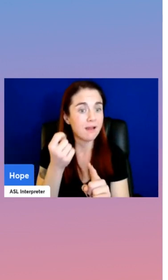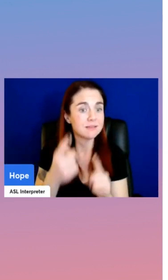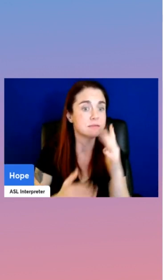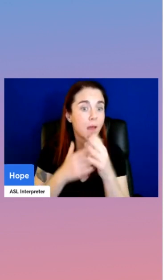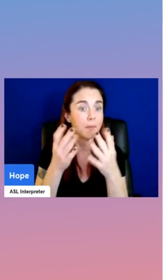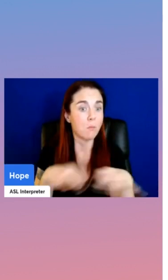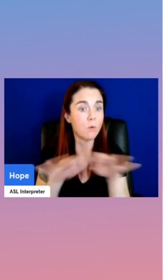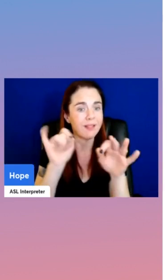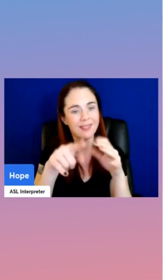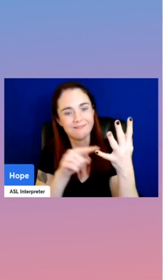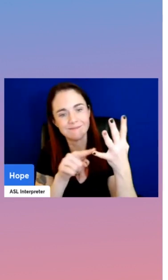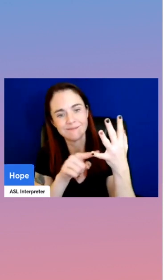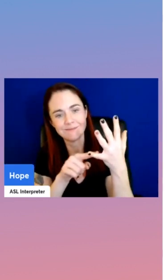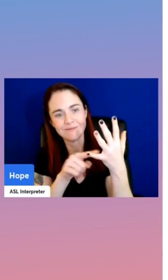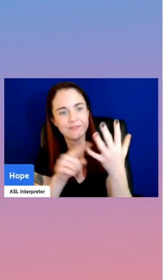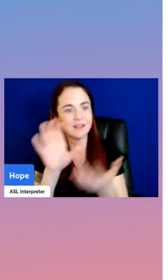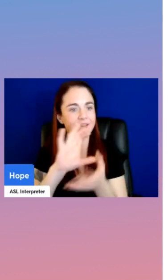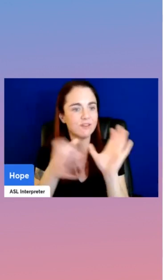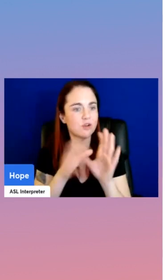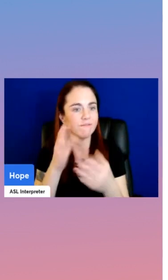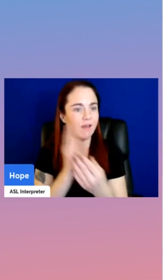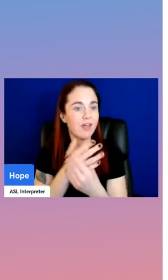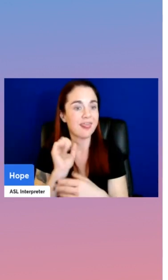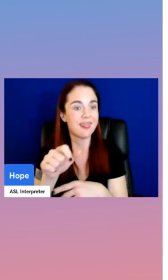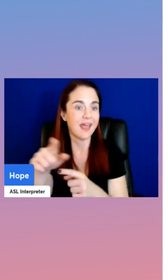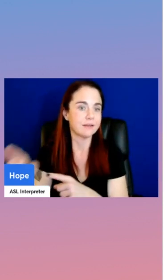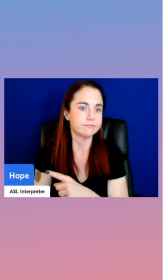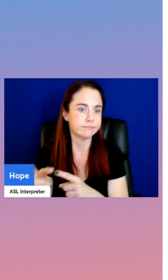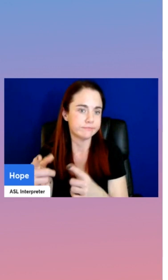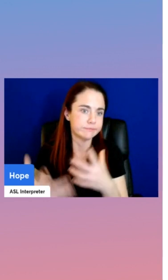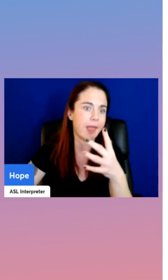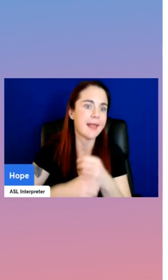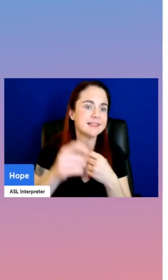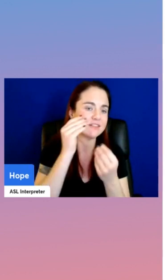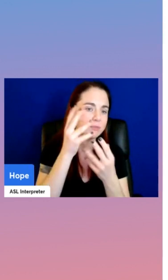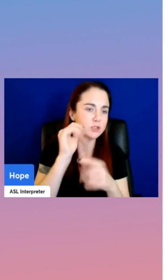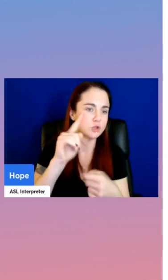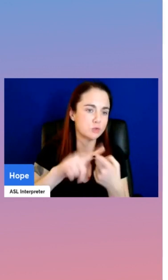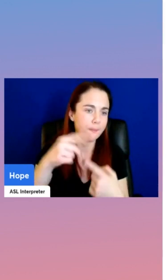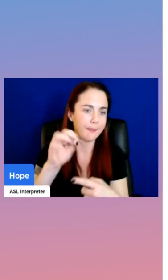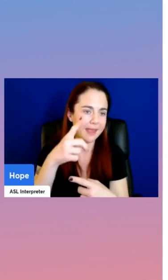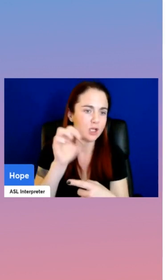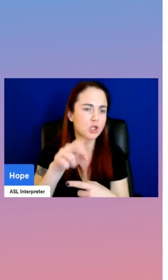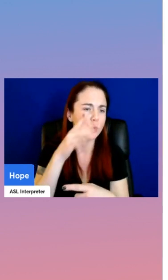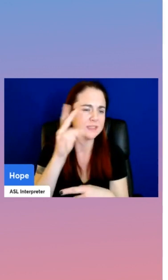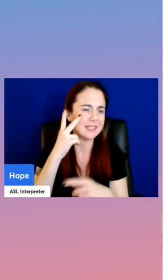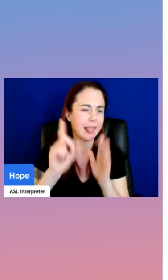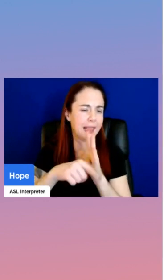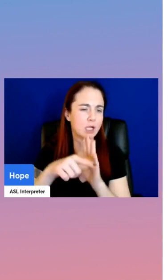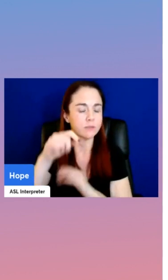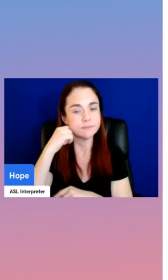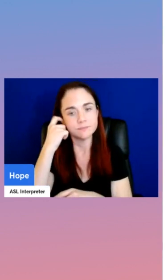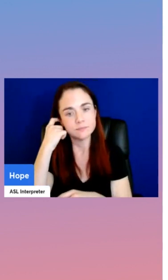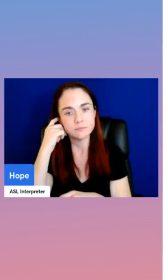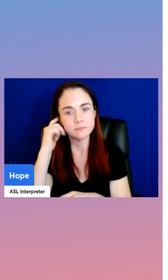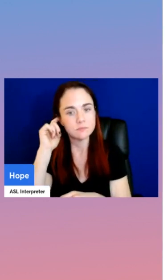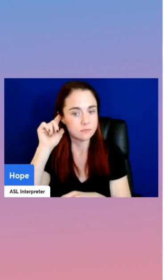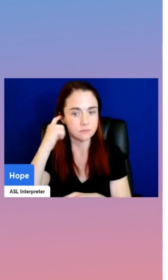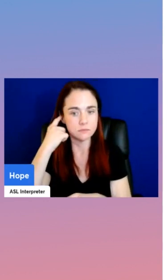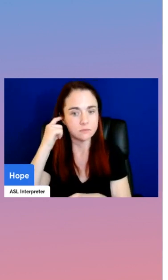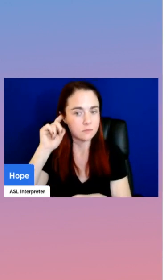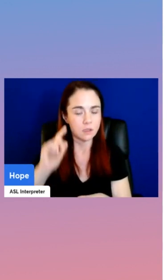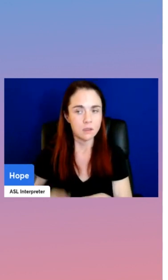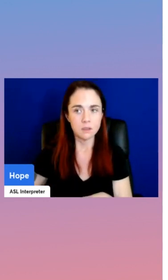config.yaml file, which injects the information into Packer and into Terraform folders, but we will see that later. Okay, so let's go a